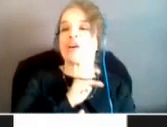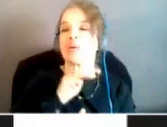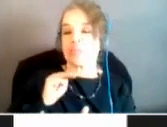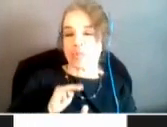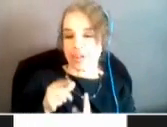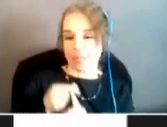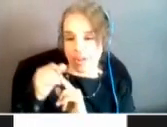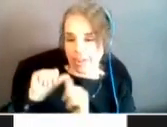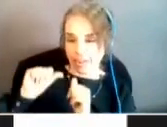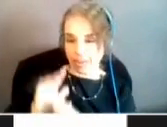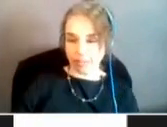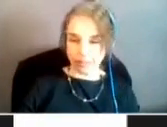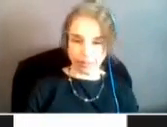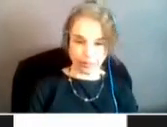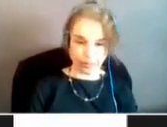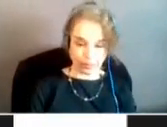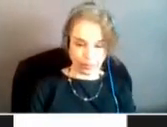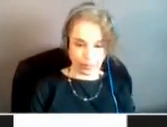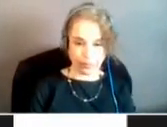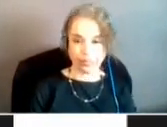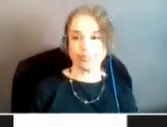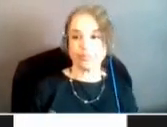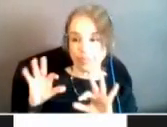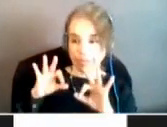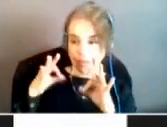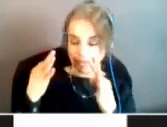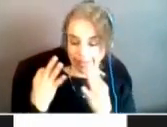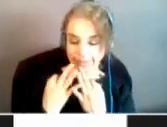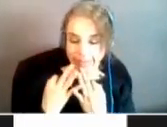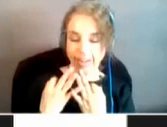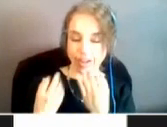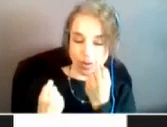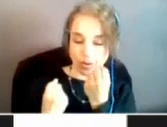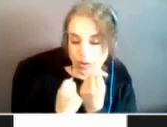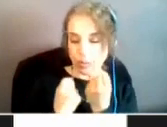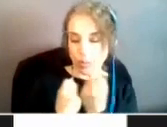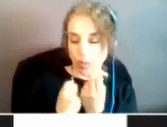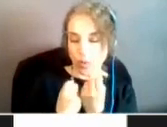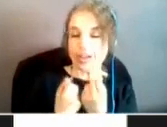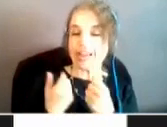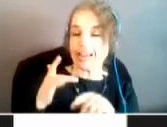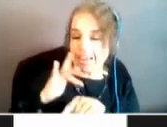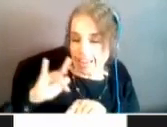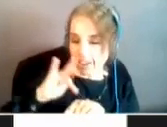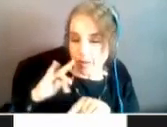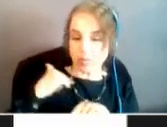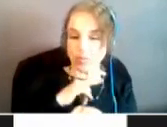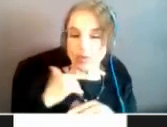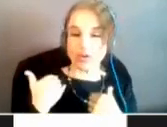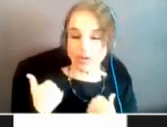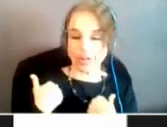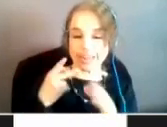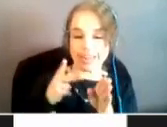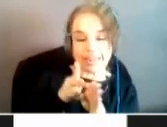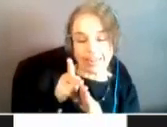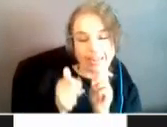specialty services. Peer and family support services are also available. There is also the